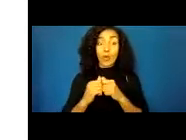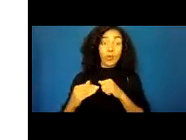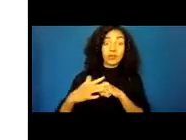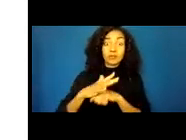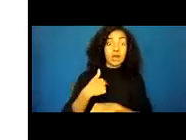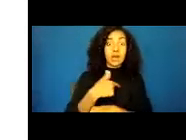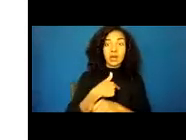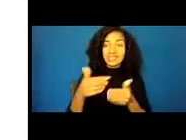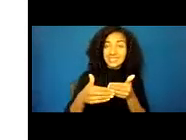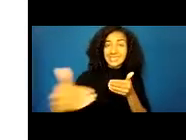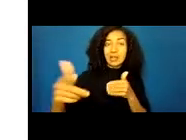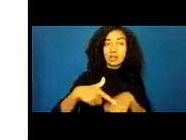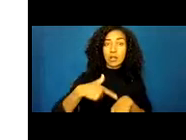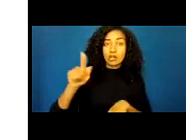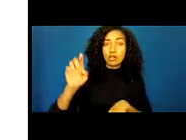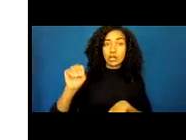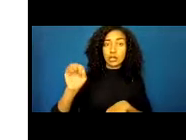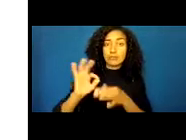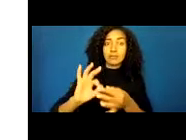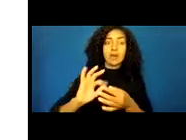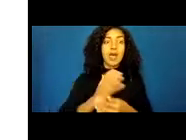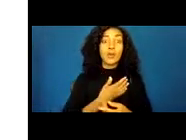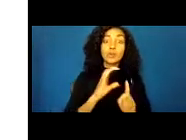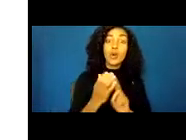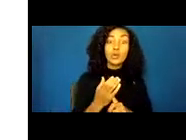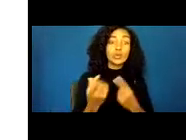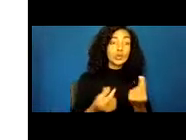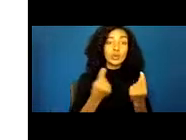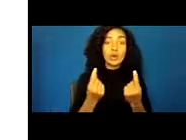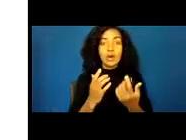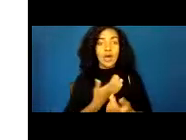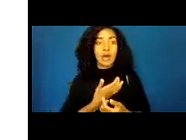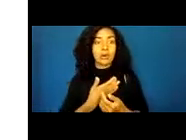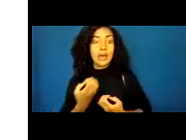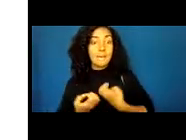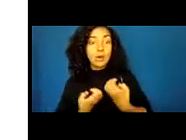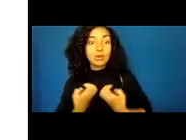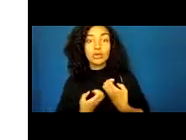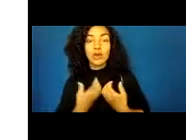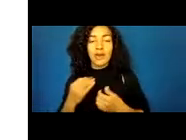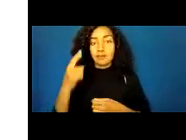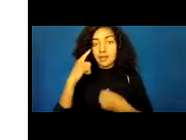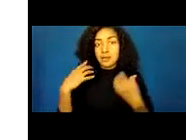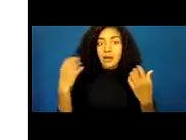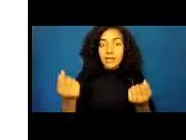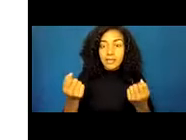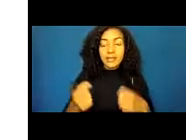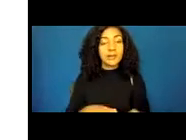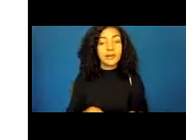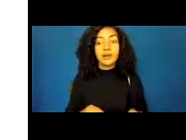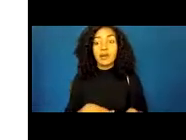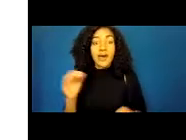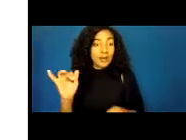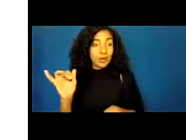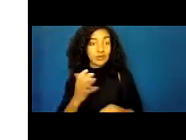term in regards to our cultural activities, our emotional and mental health, and our